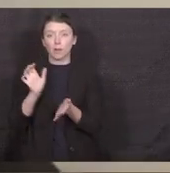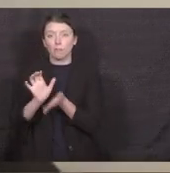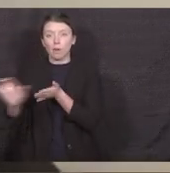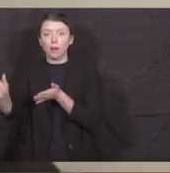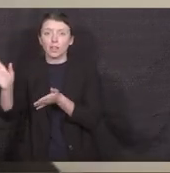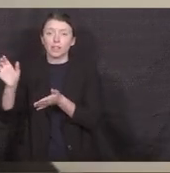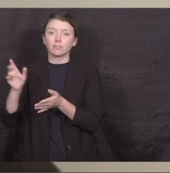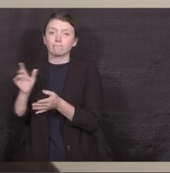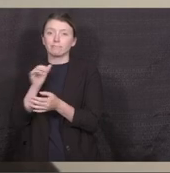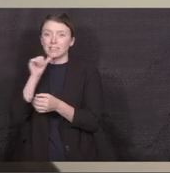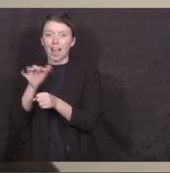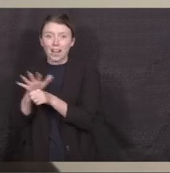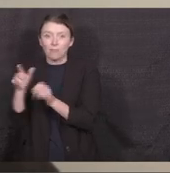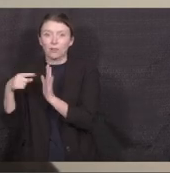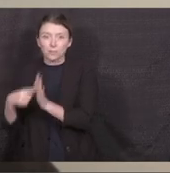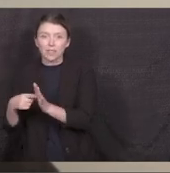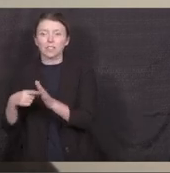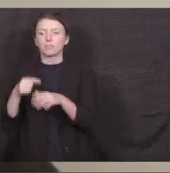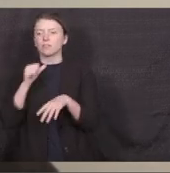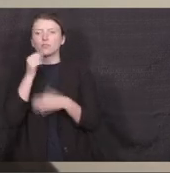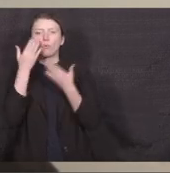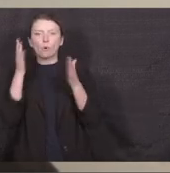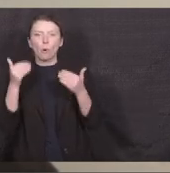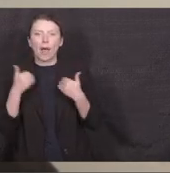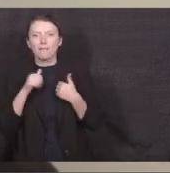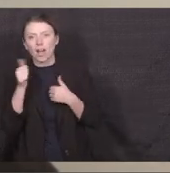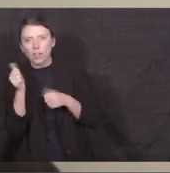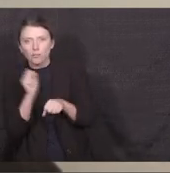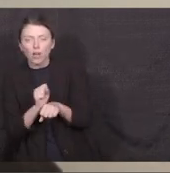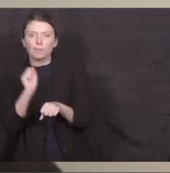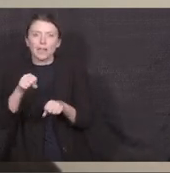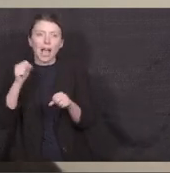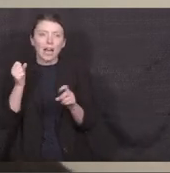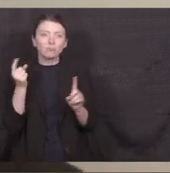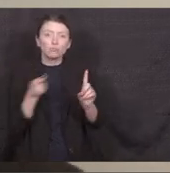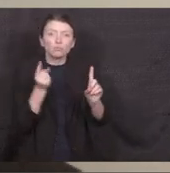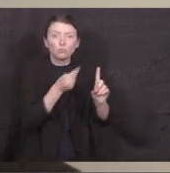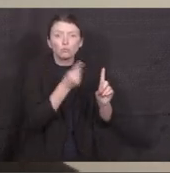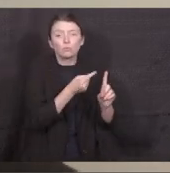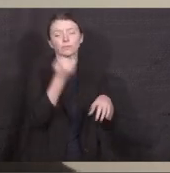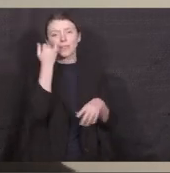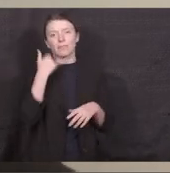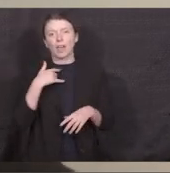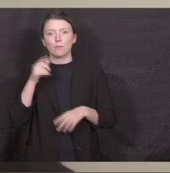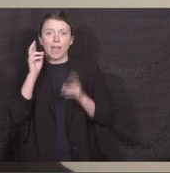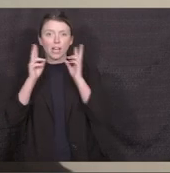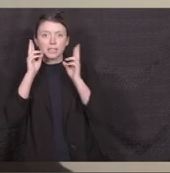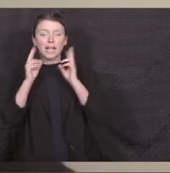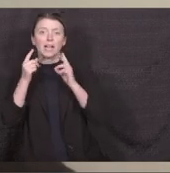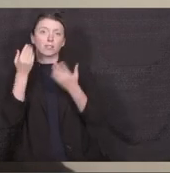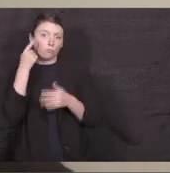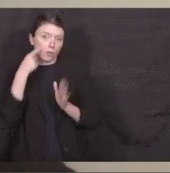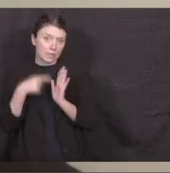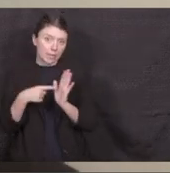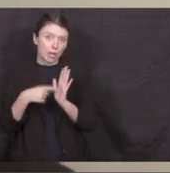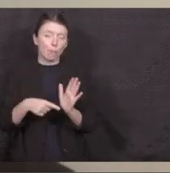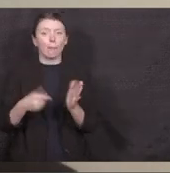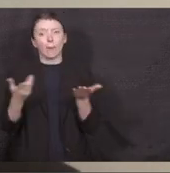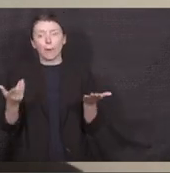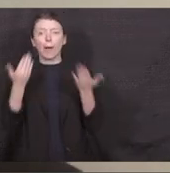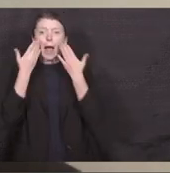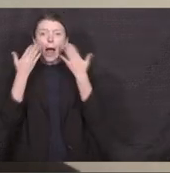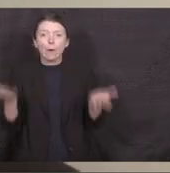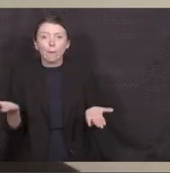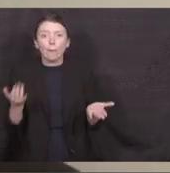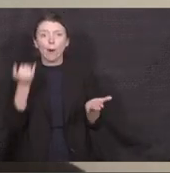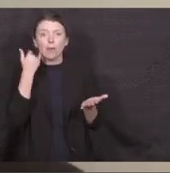community, that there are other jobs that they can take and go after. If I'm a hairstylist or a barber, I don't know if I'm